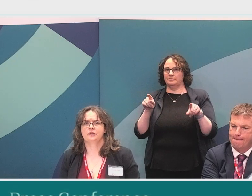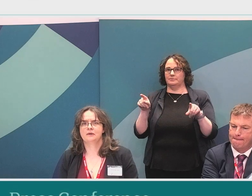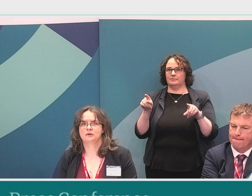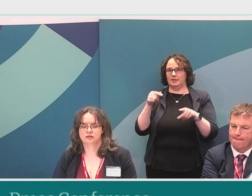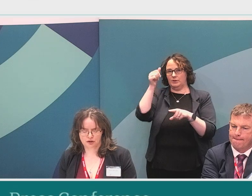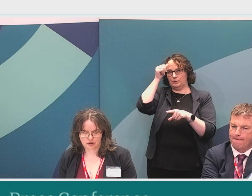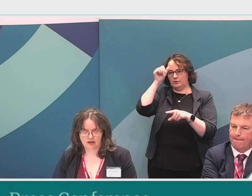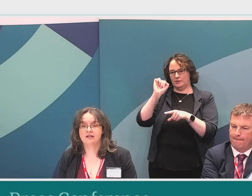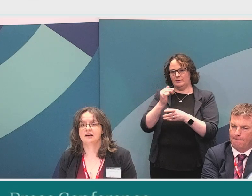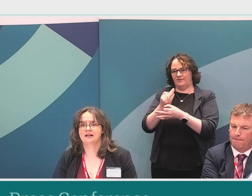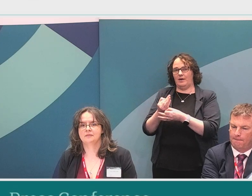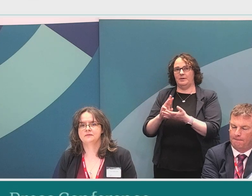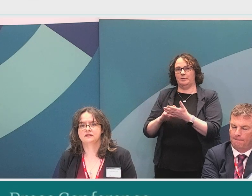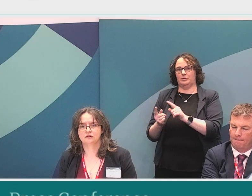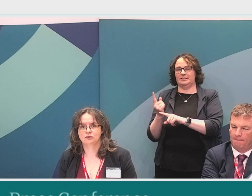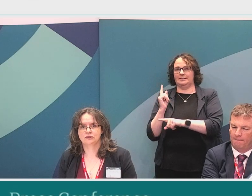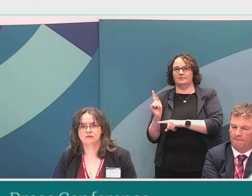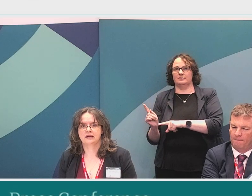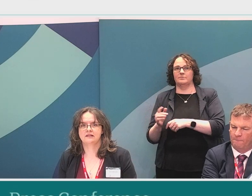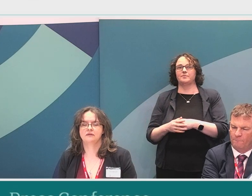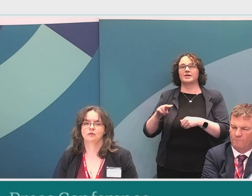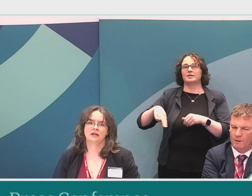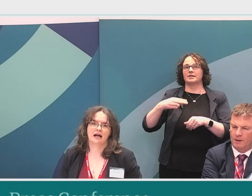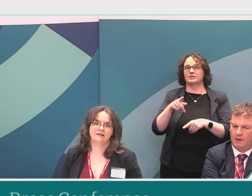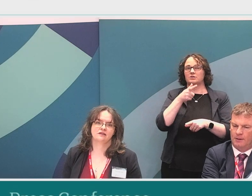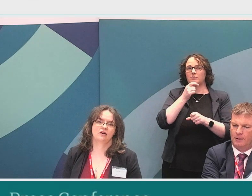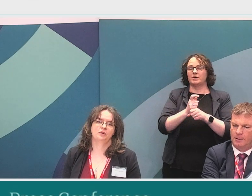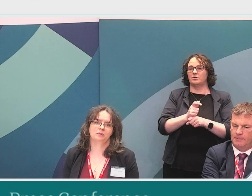So now I'm going to touch on disclosure. So again, this was only